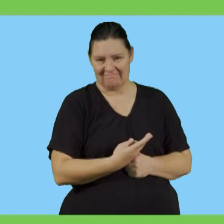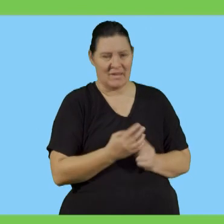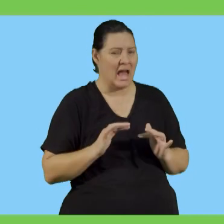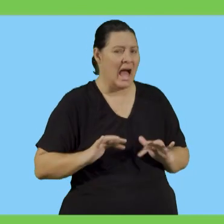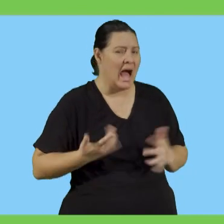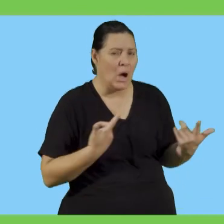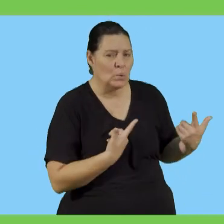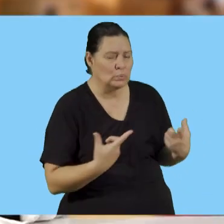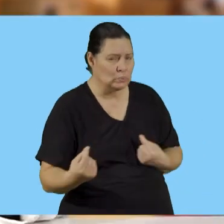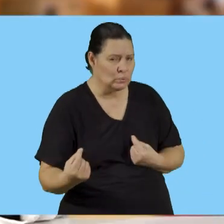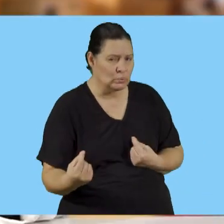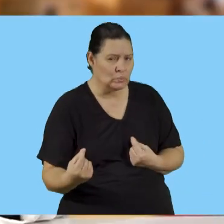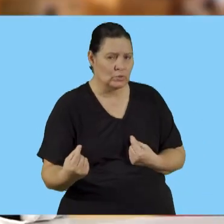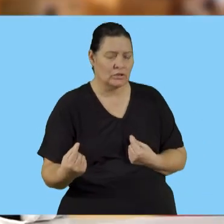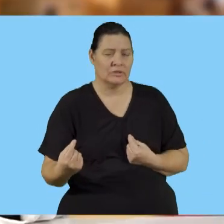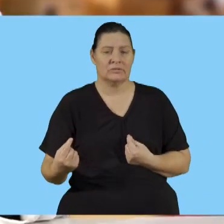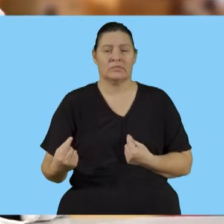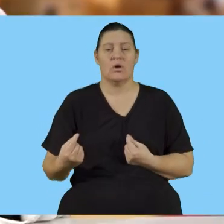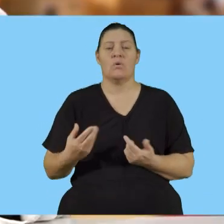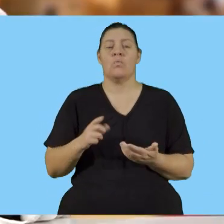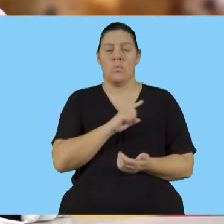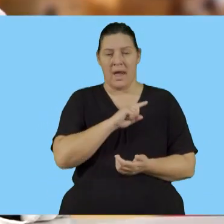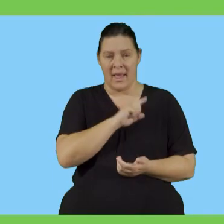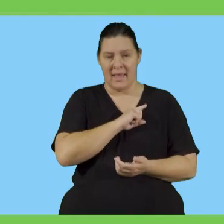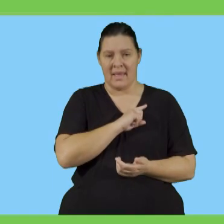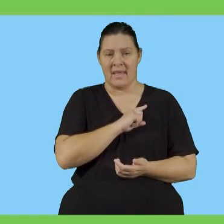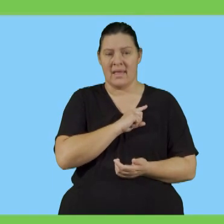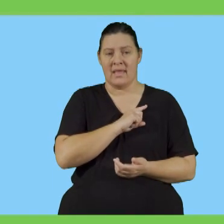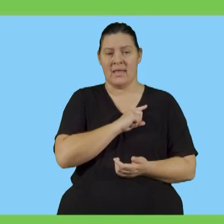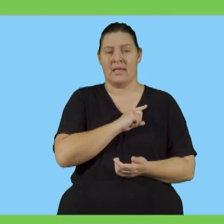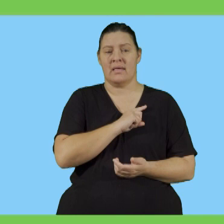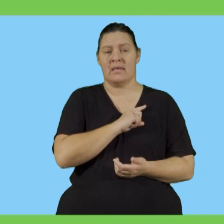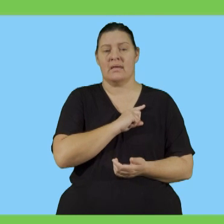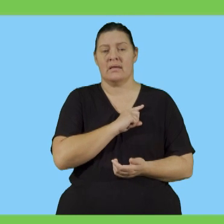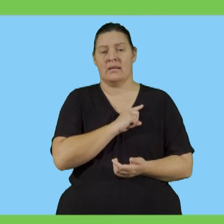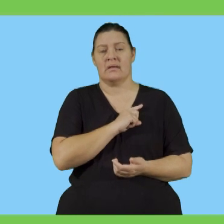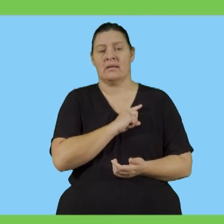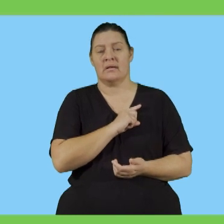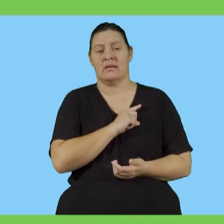Now, how is that done? It is done by converting